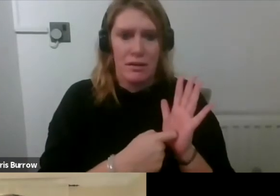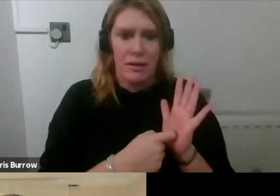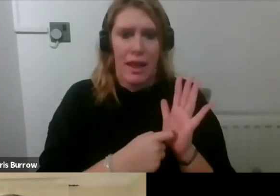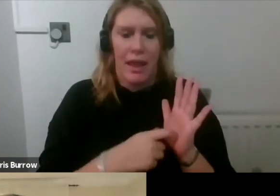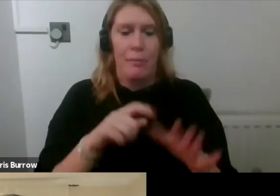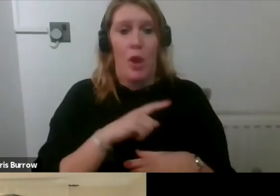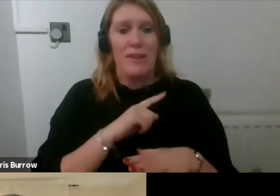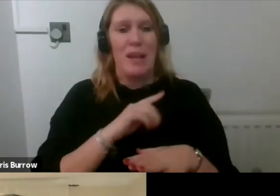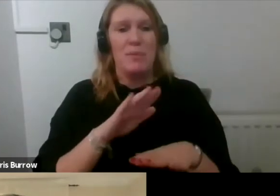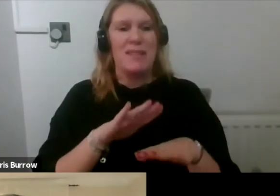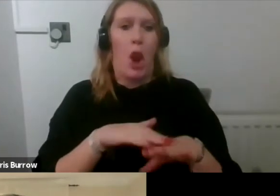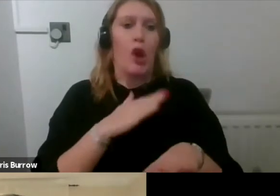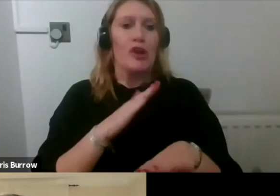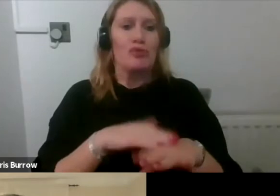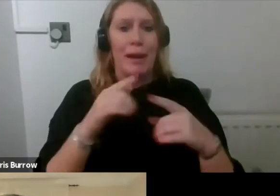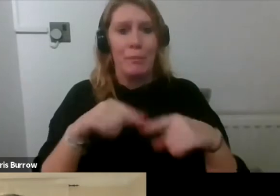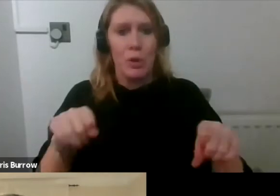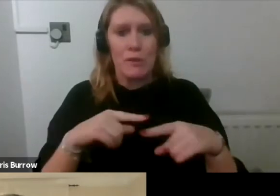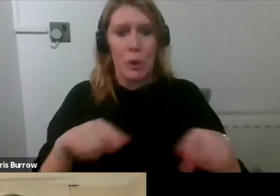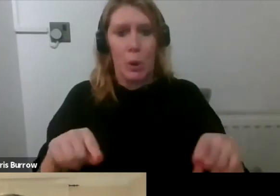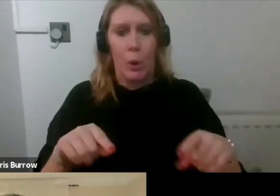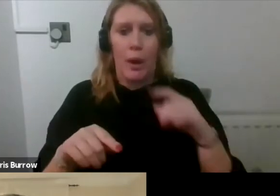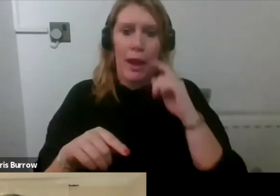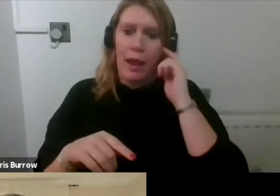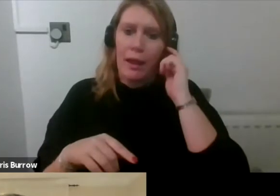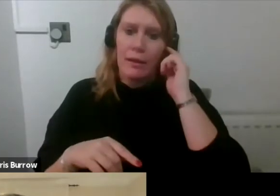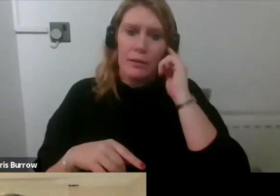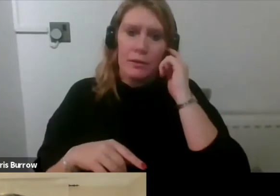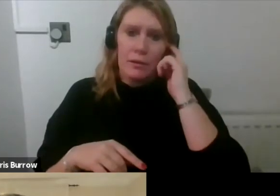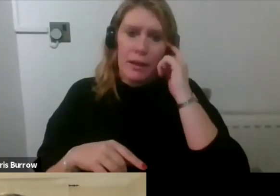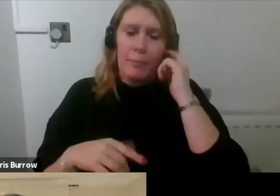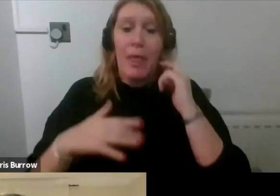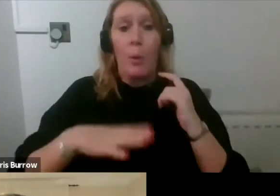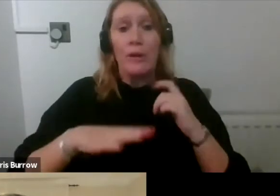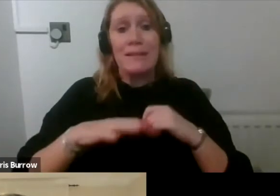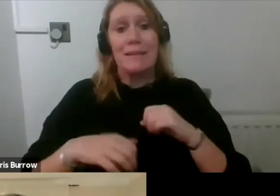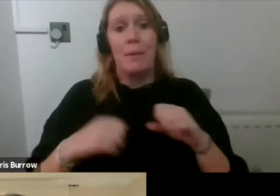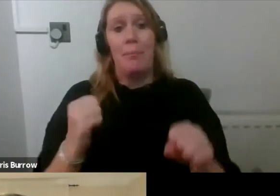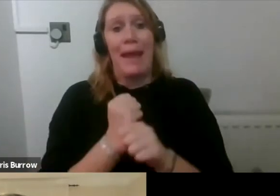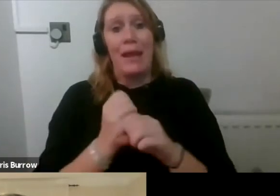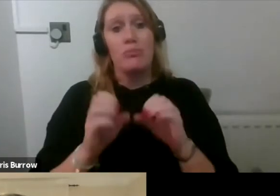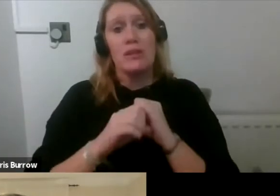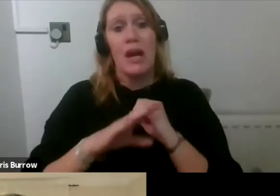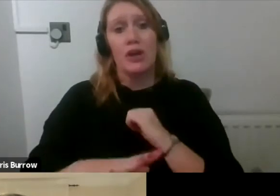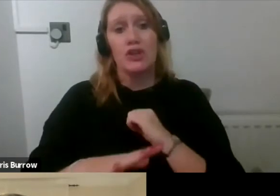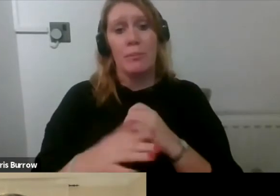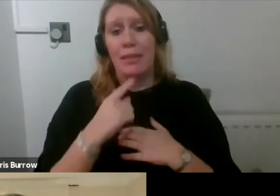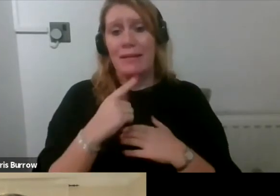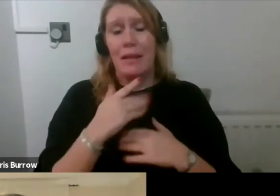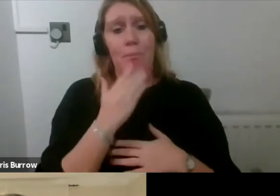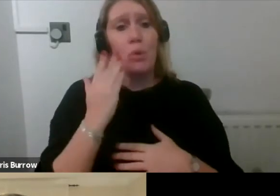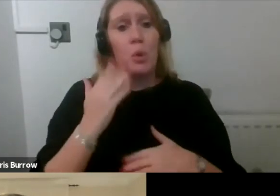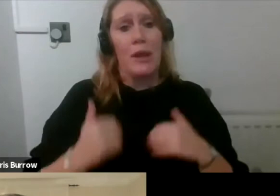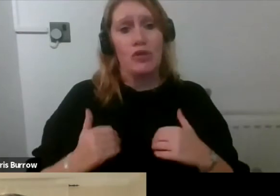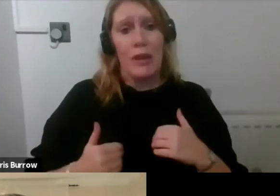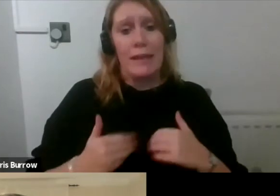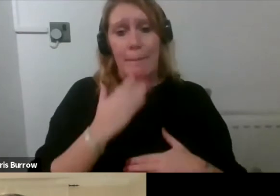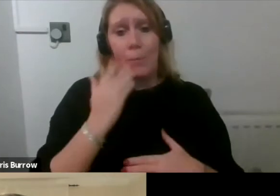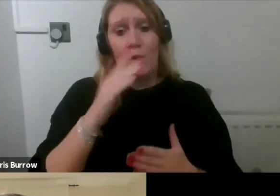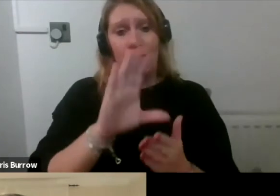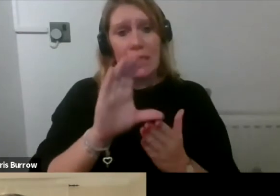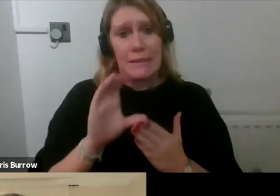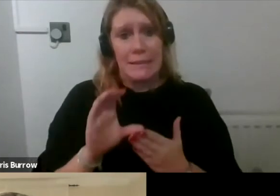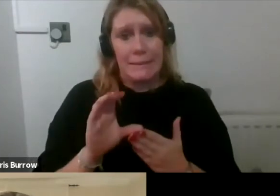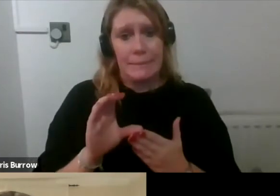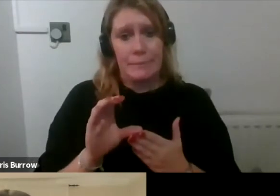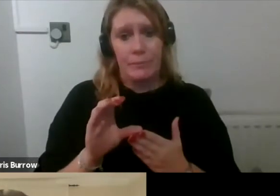occupation. But there's no interest, no funding, and also these things are very, very difficult to do. So,